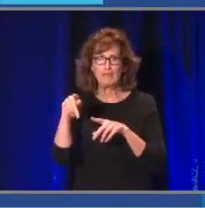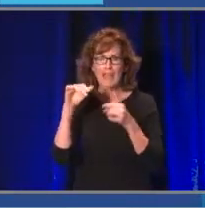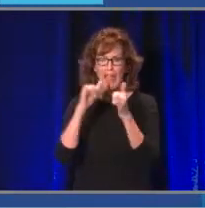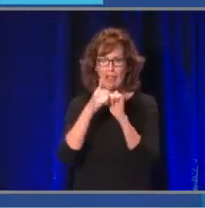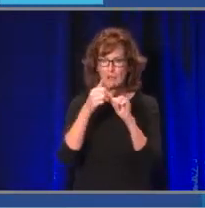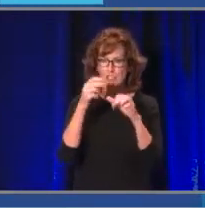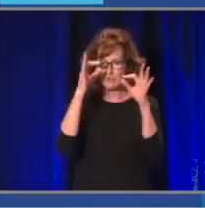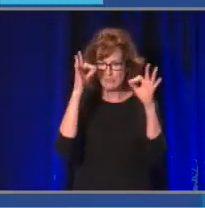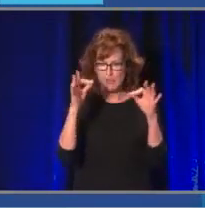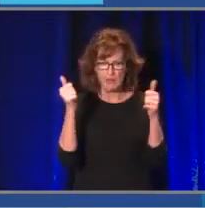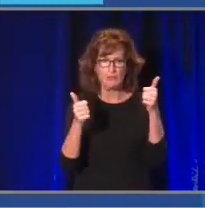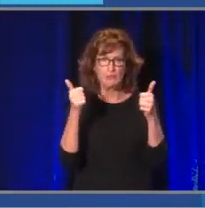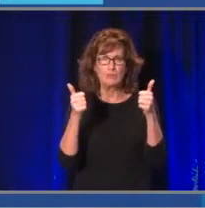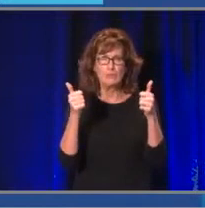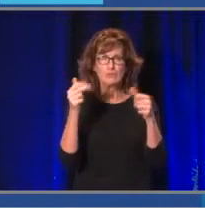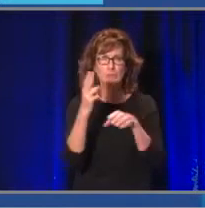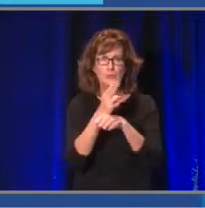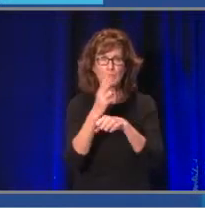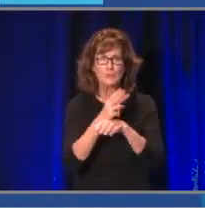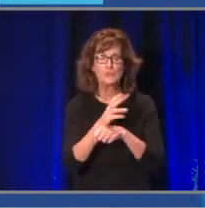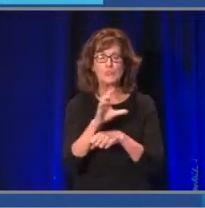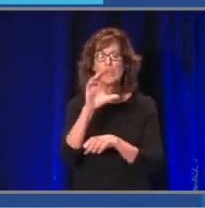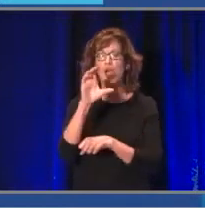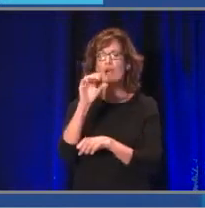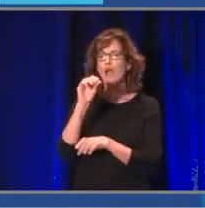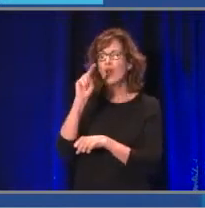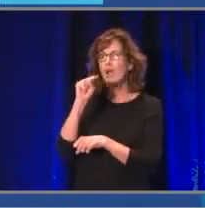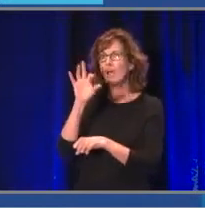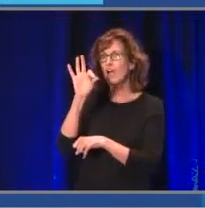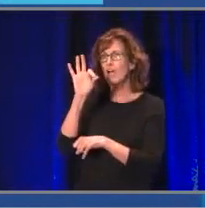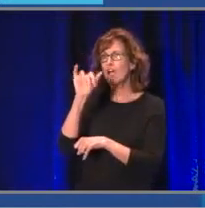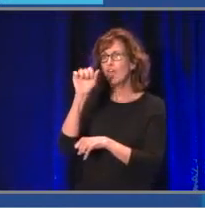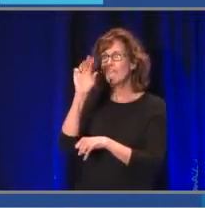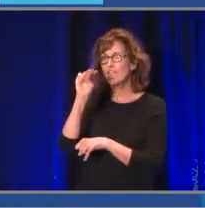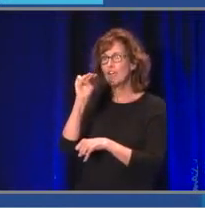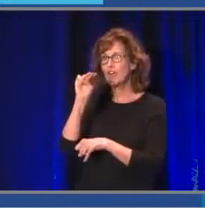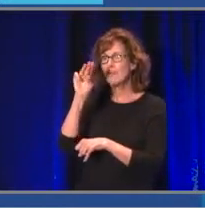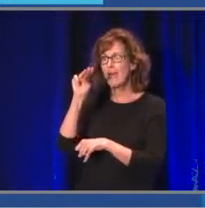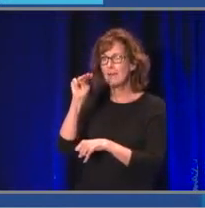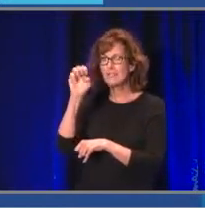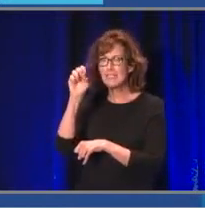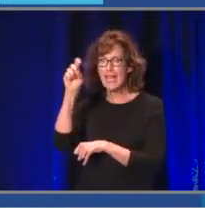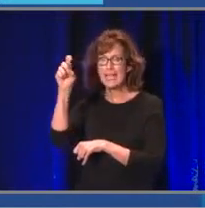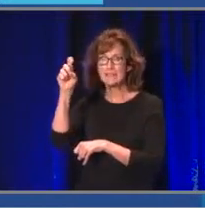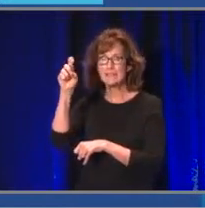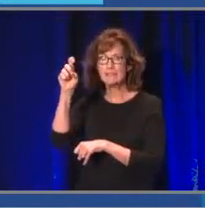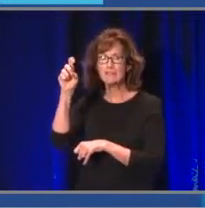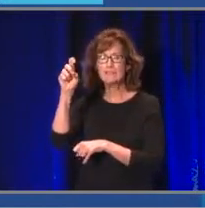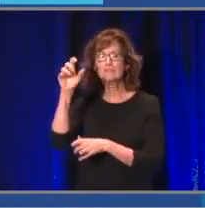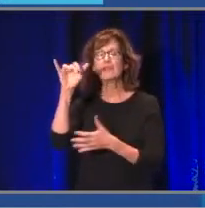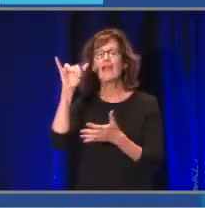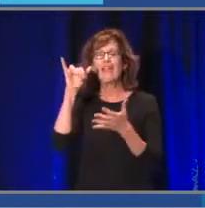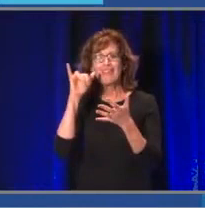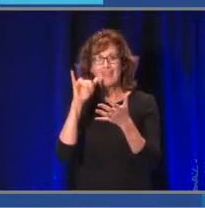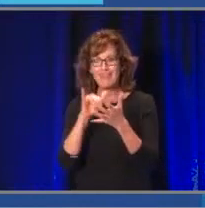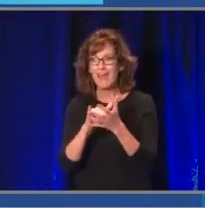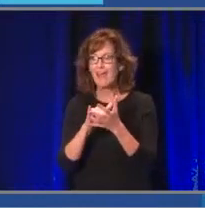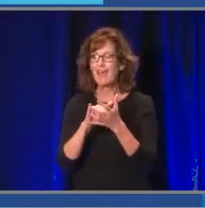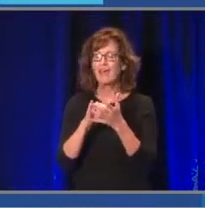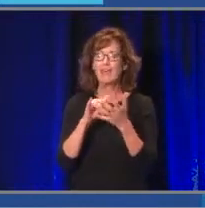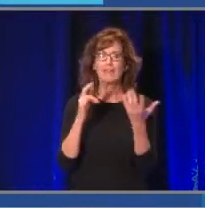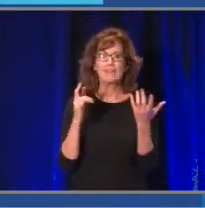So what confirm MDX is basically a DNA methylation assay where